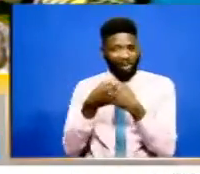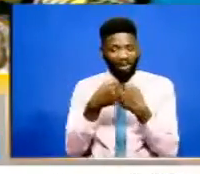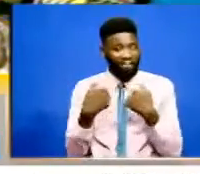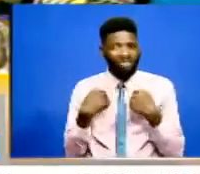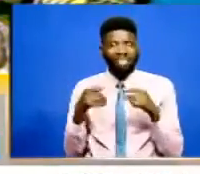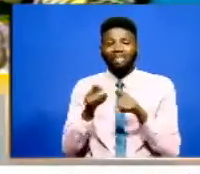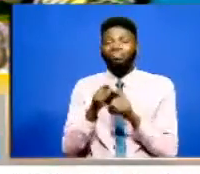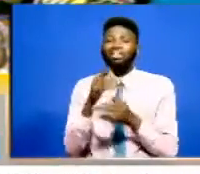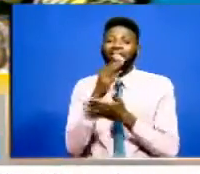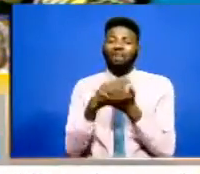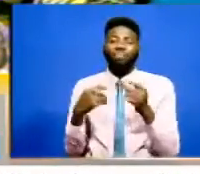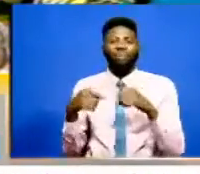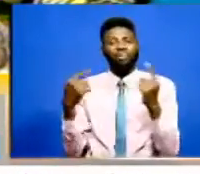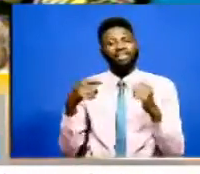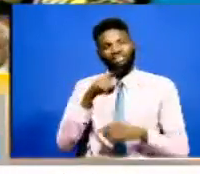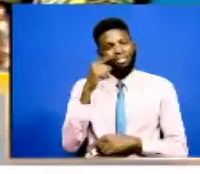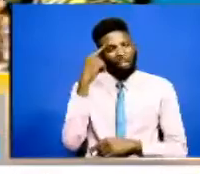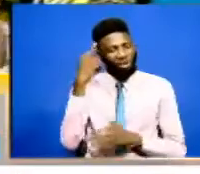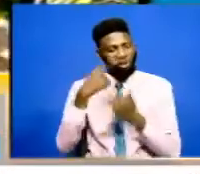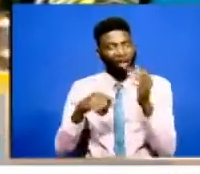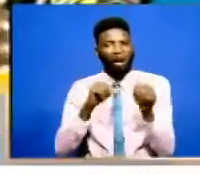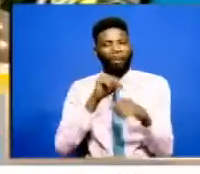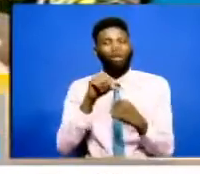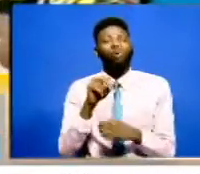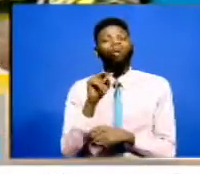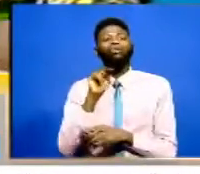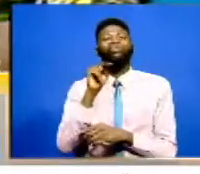do you say about nuclear energy in Africa?